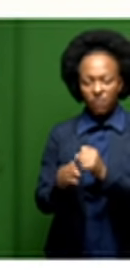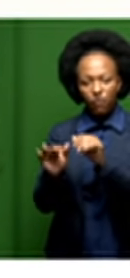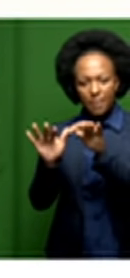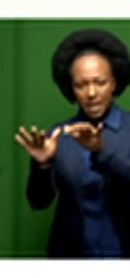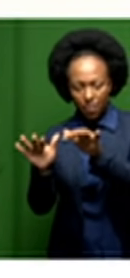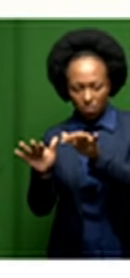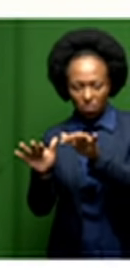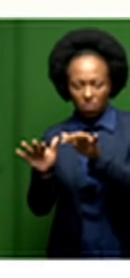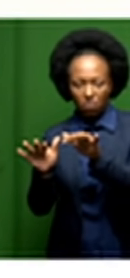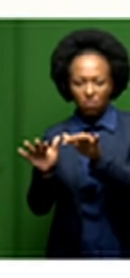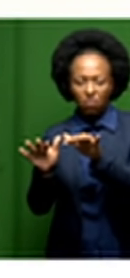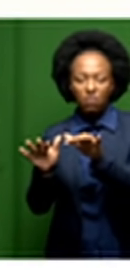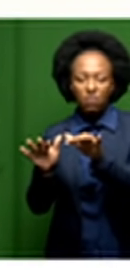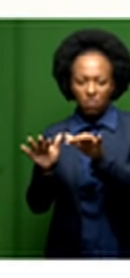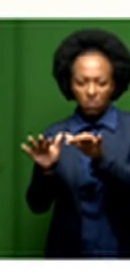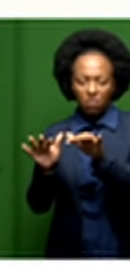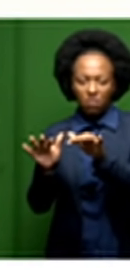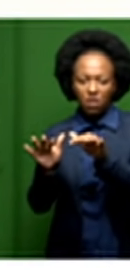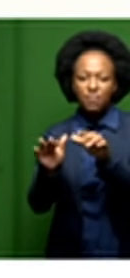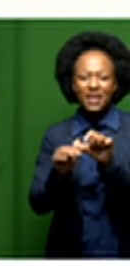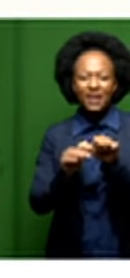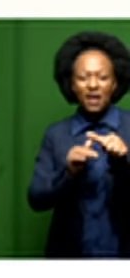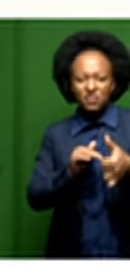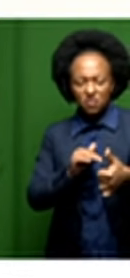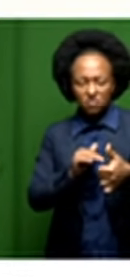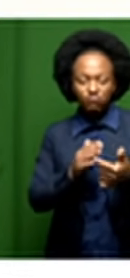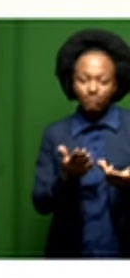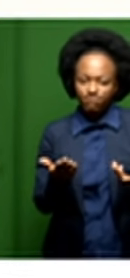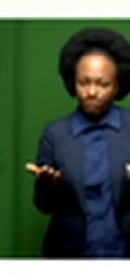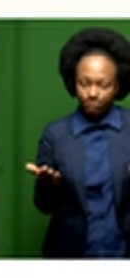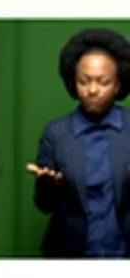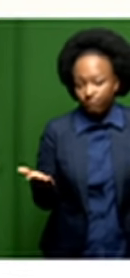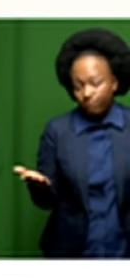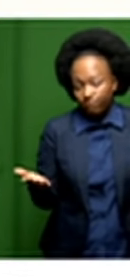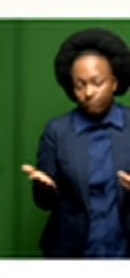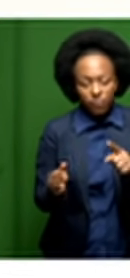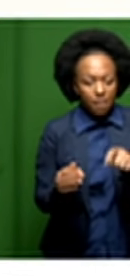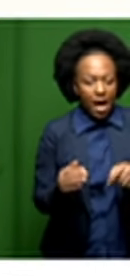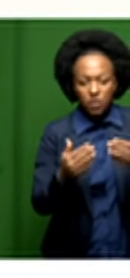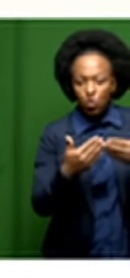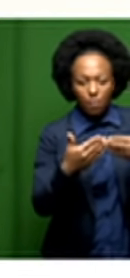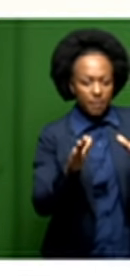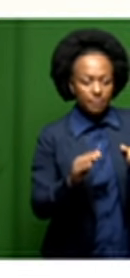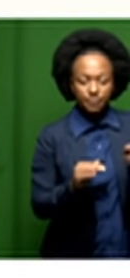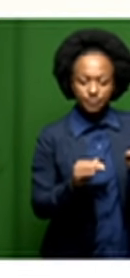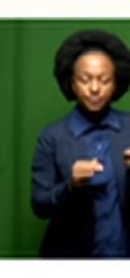citizens, I think the next step for them would be to say, let's also open up for